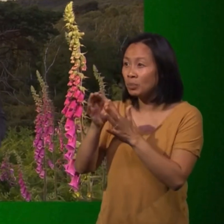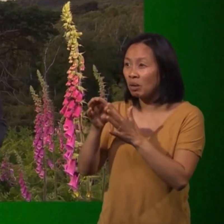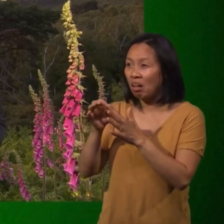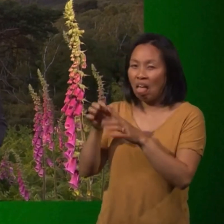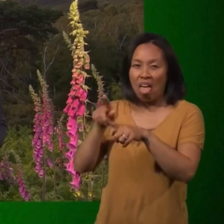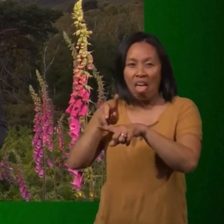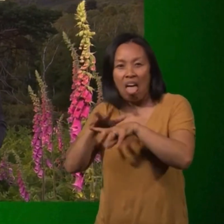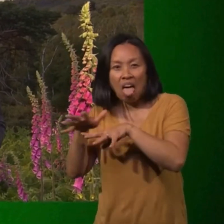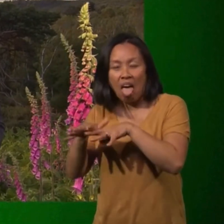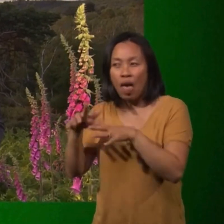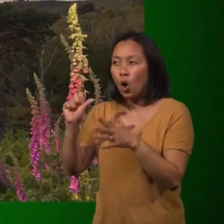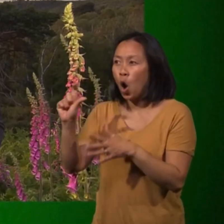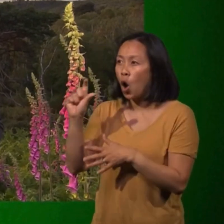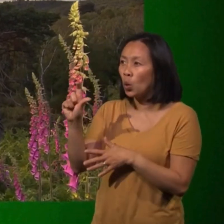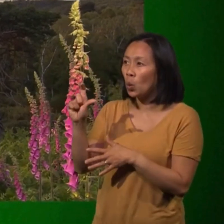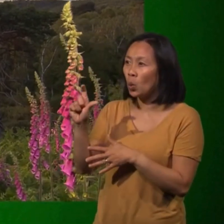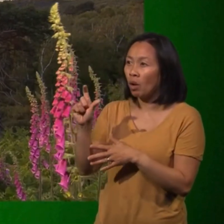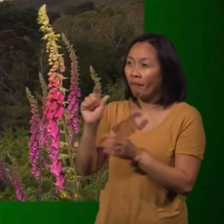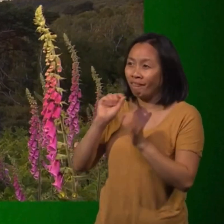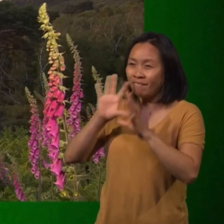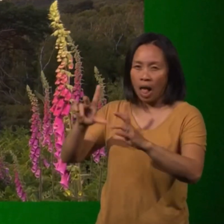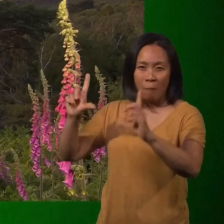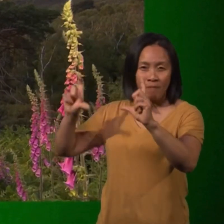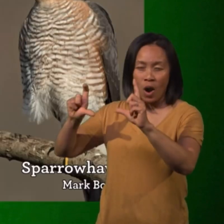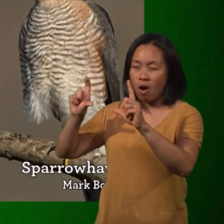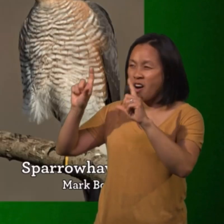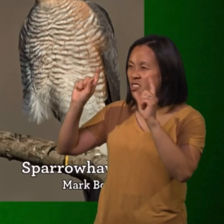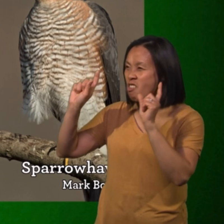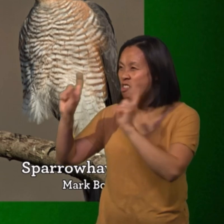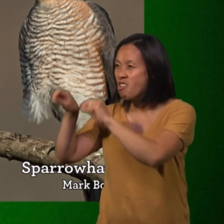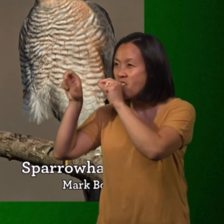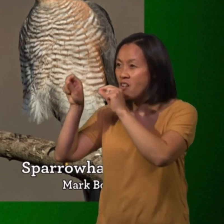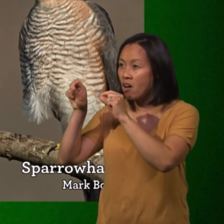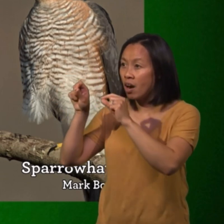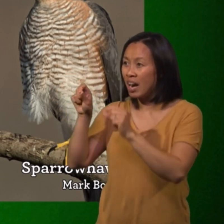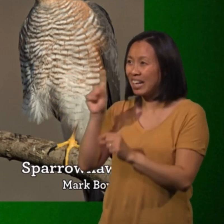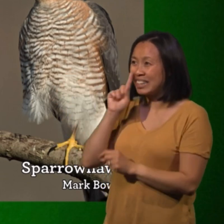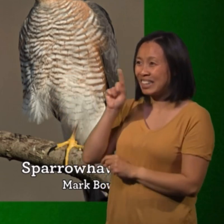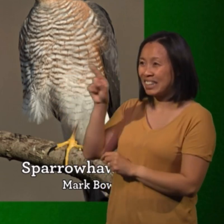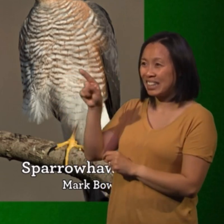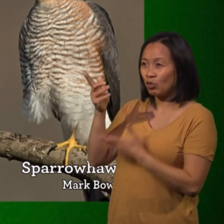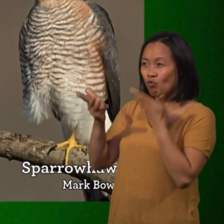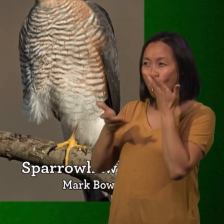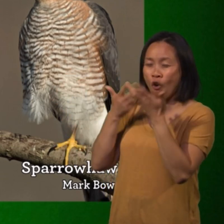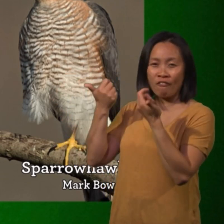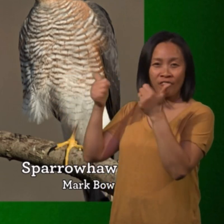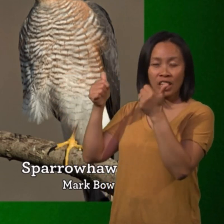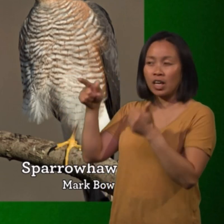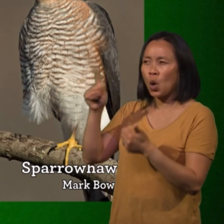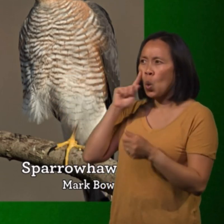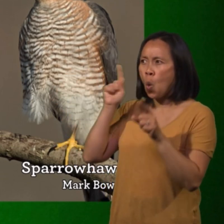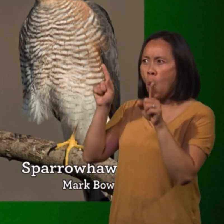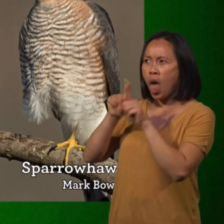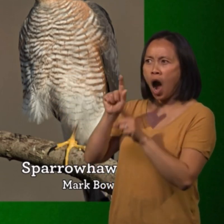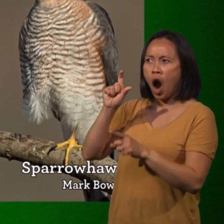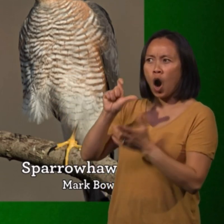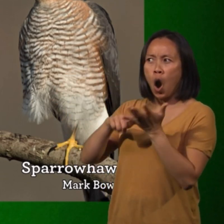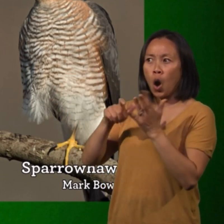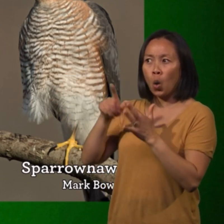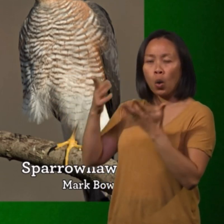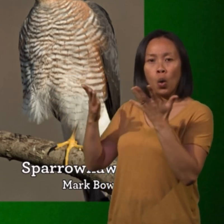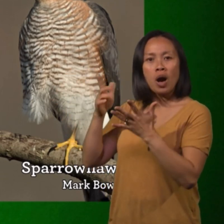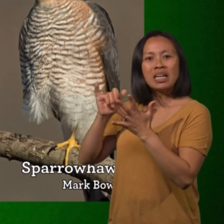look at this photo as well, because this tells a story too. Because look how alike a cuckoo is to a